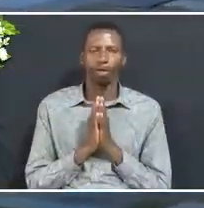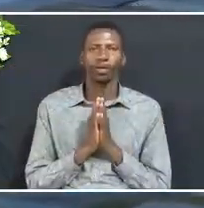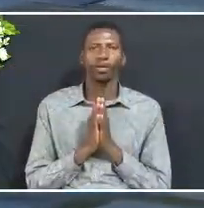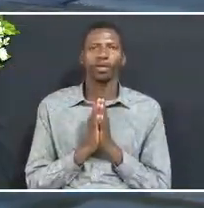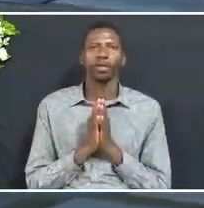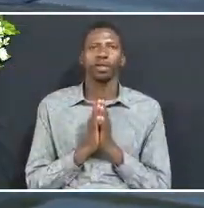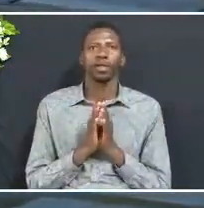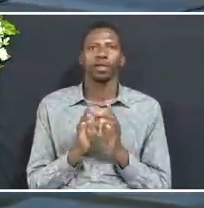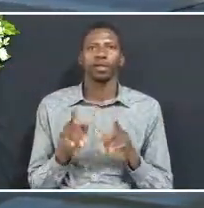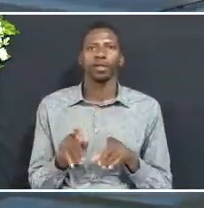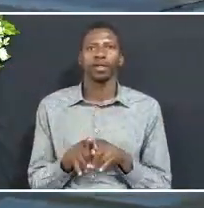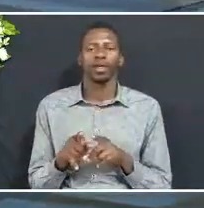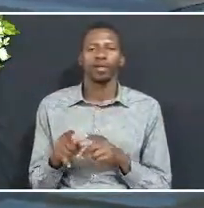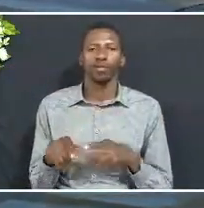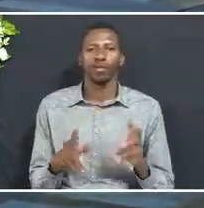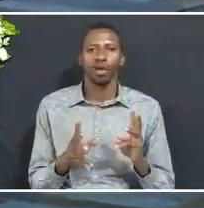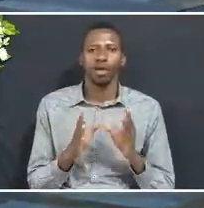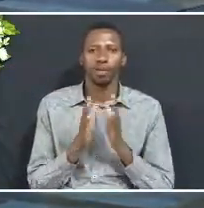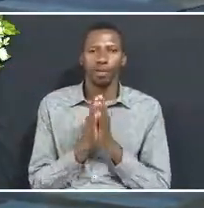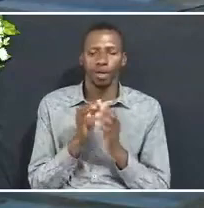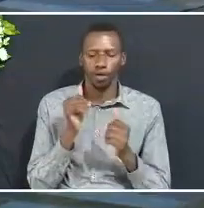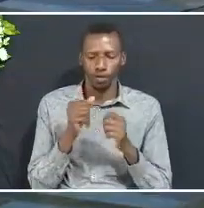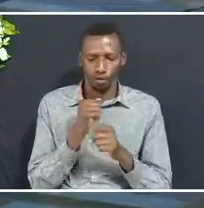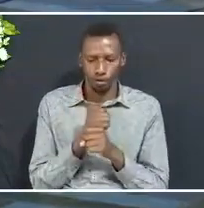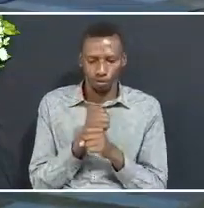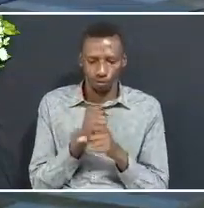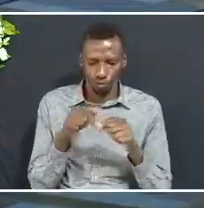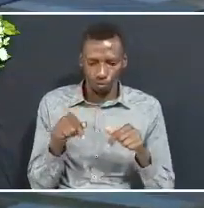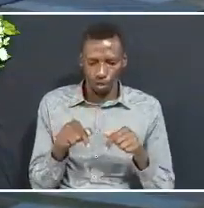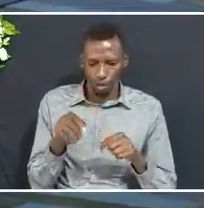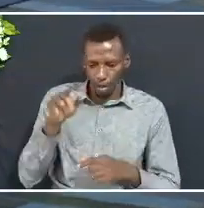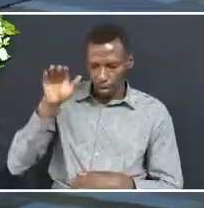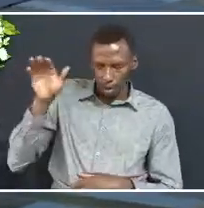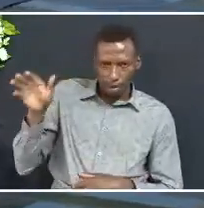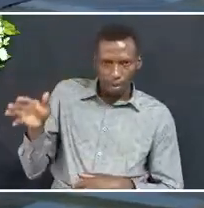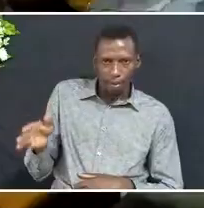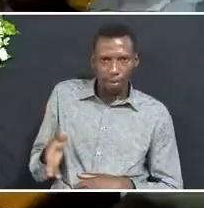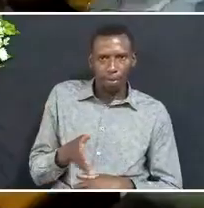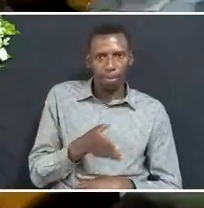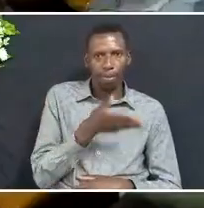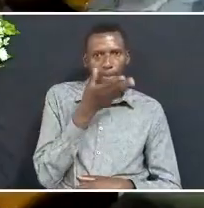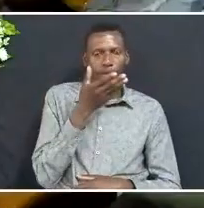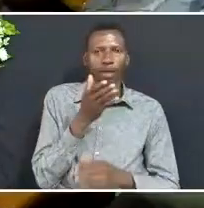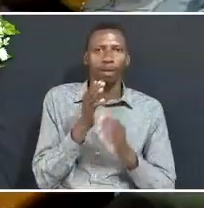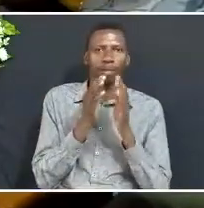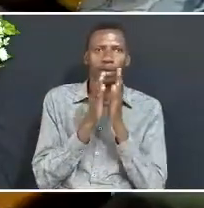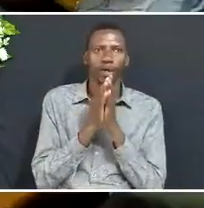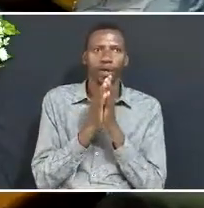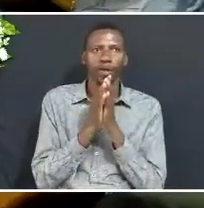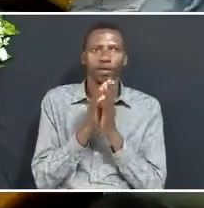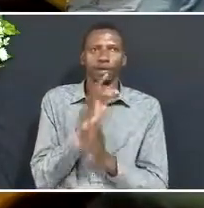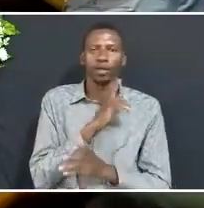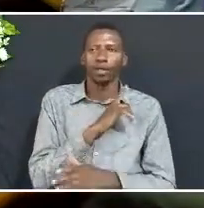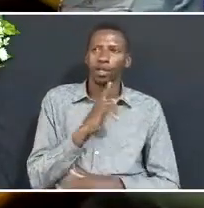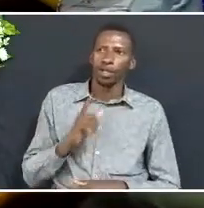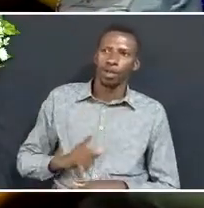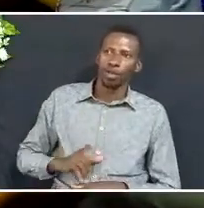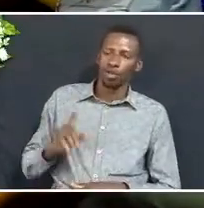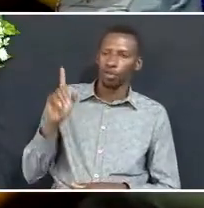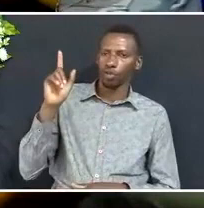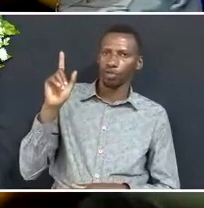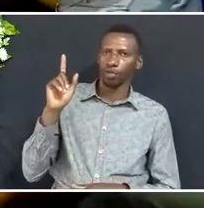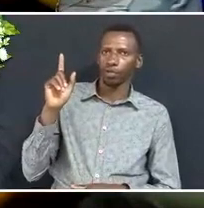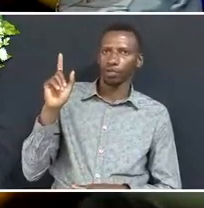the prayer you are conducting today, all night vigil prayer, the Lord will shed